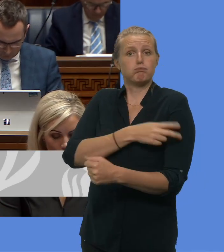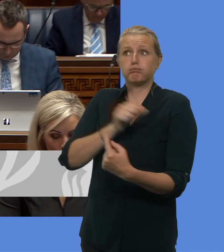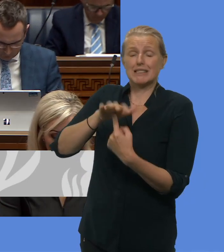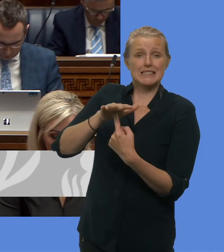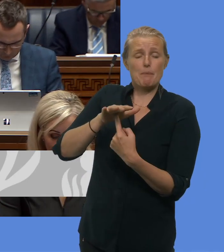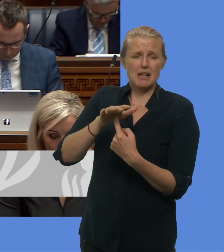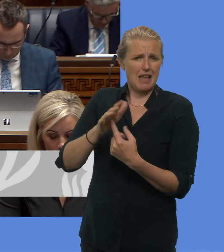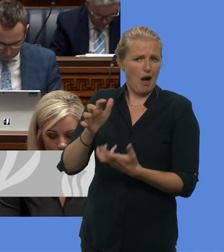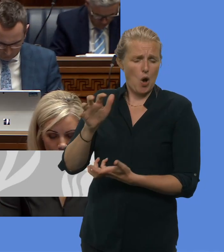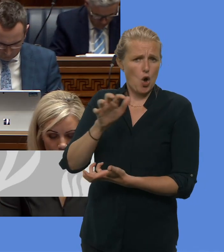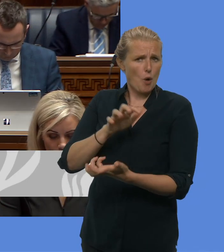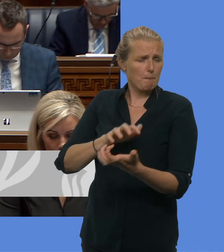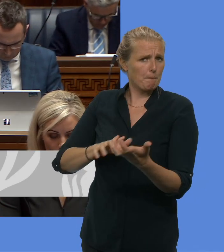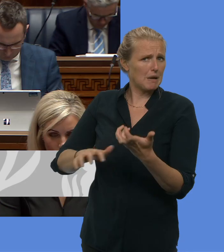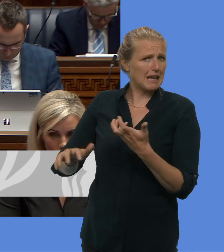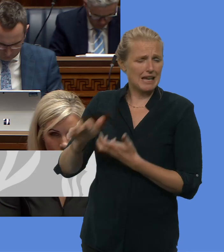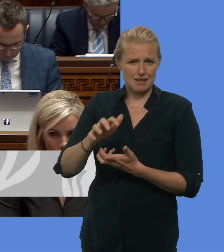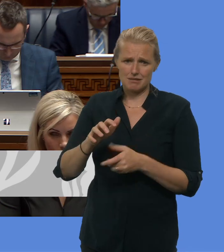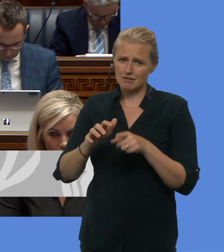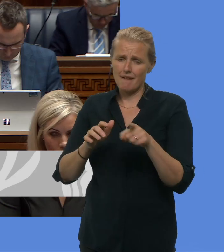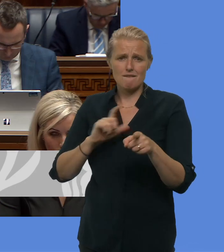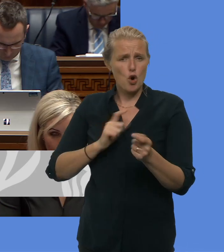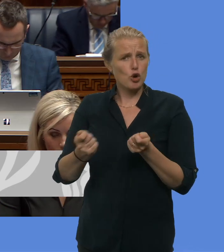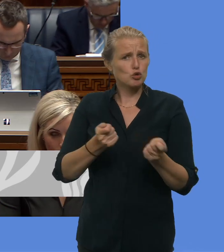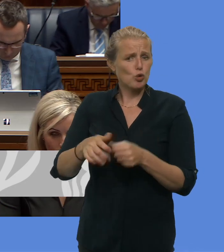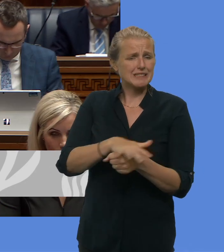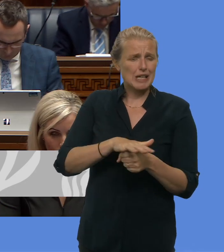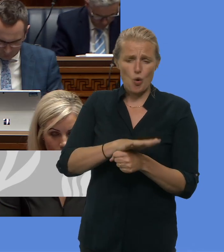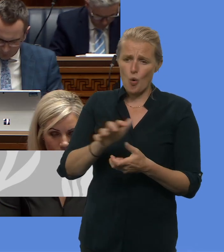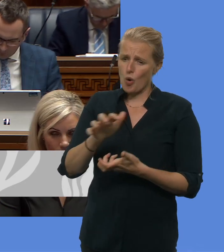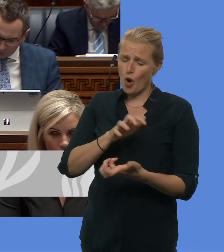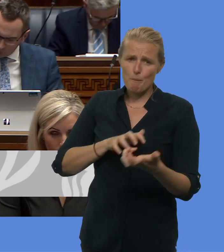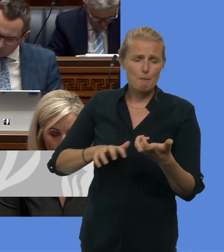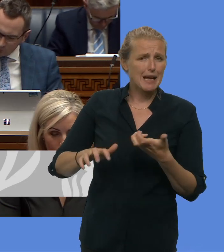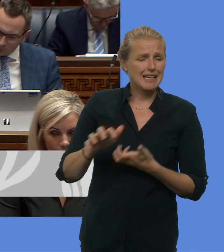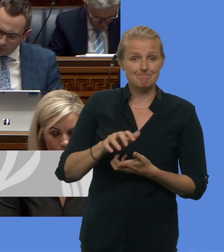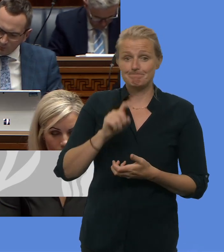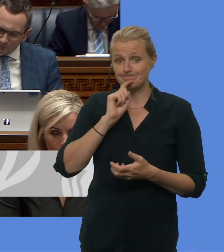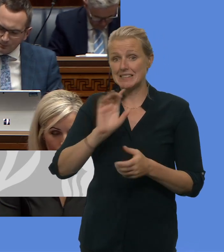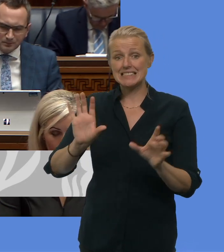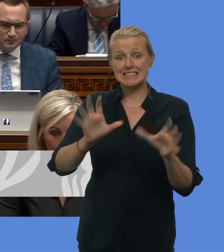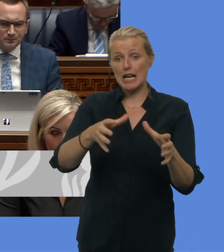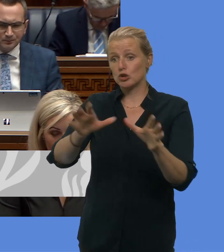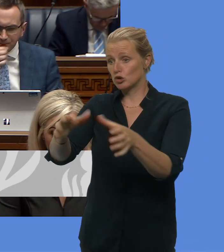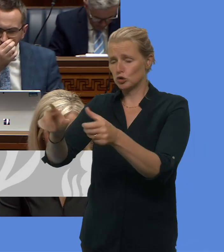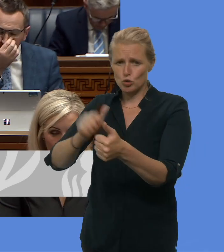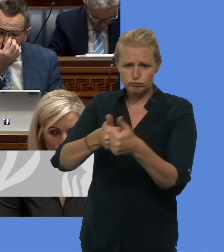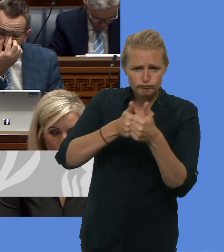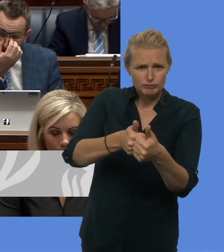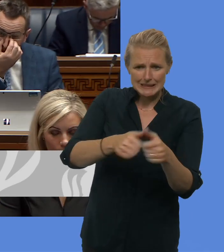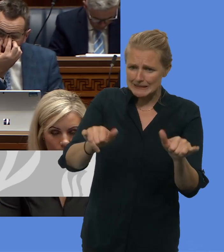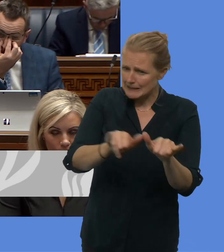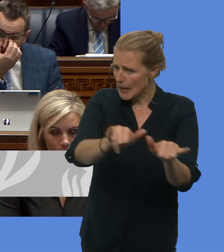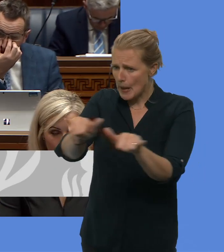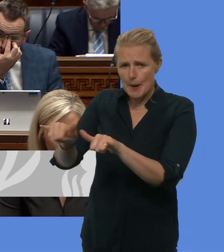particular suboptimal for the controlled sector, and proposed that sectors should be supported with greater consistency and